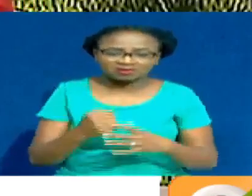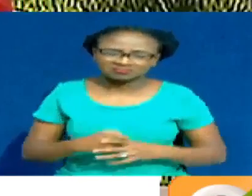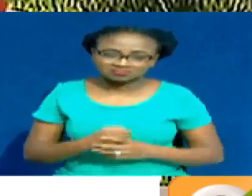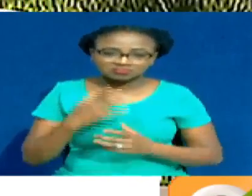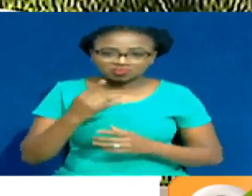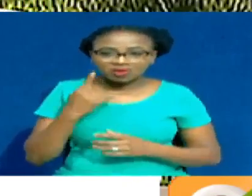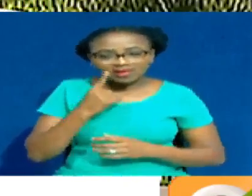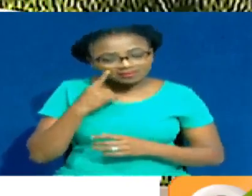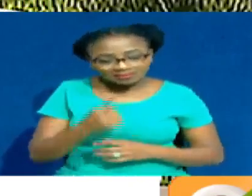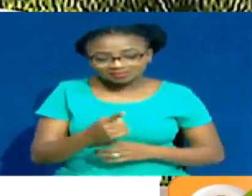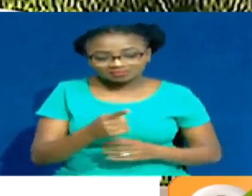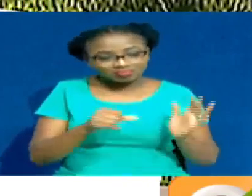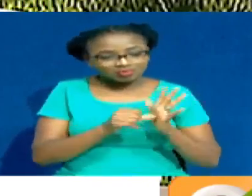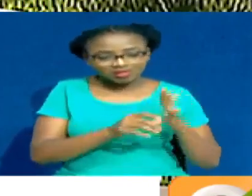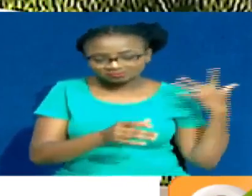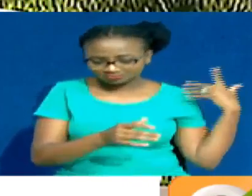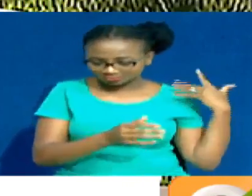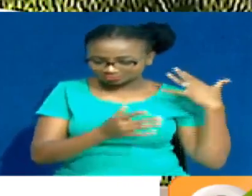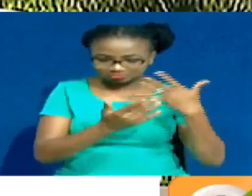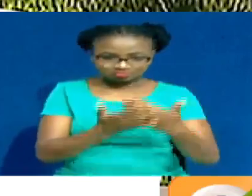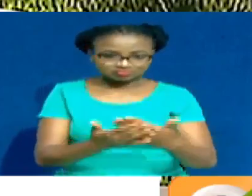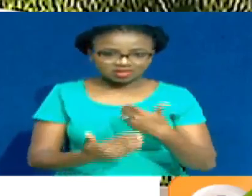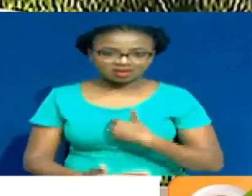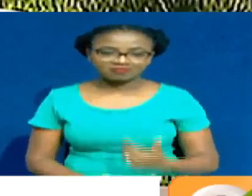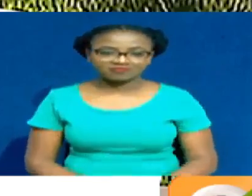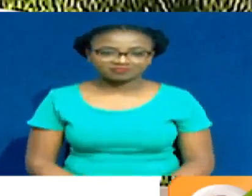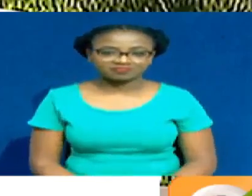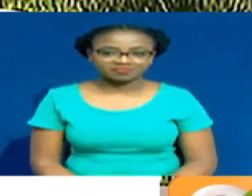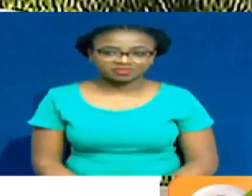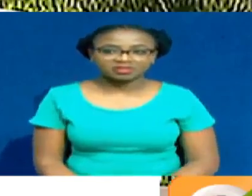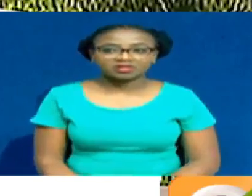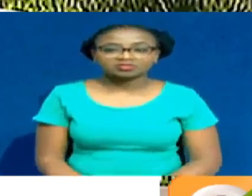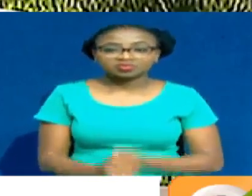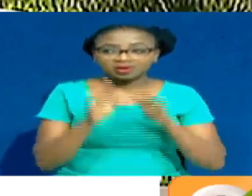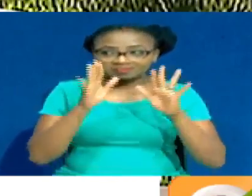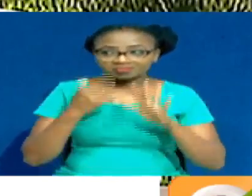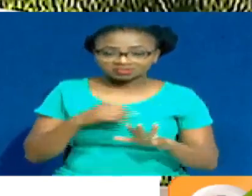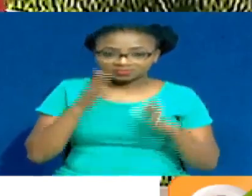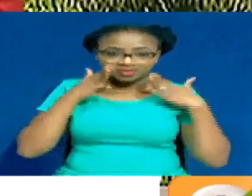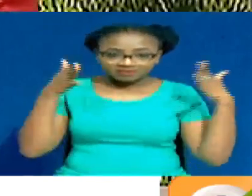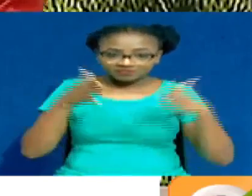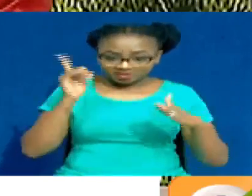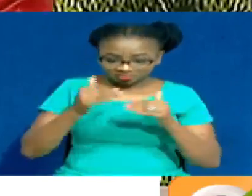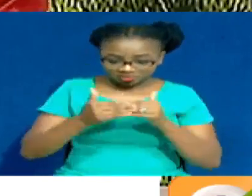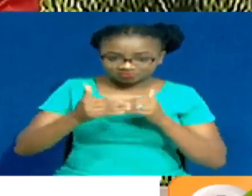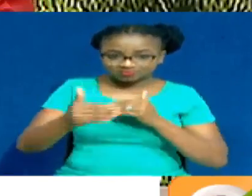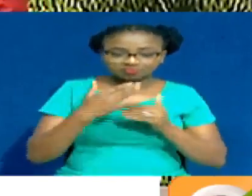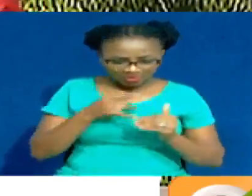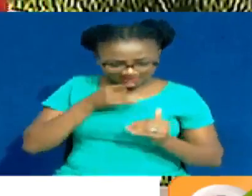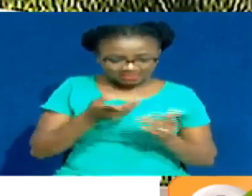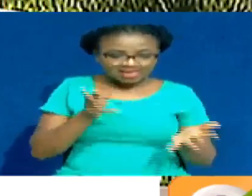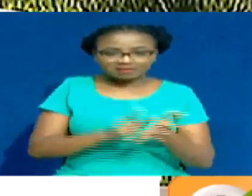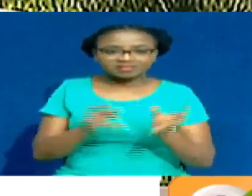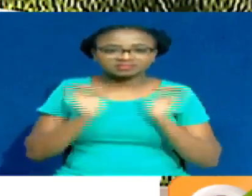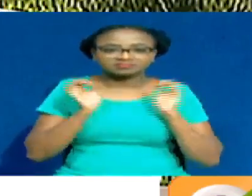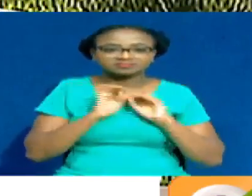this chaos over such a long, long time. I think what we should focus on going forward is to prevent that kind of